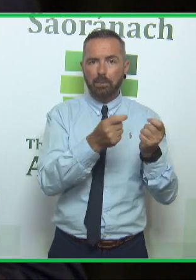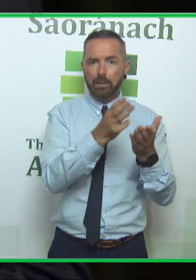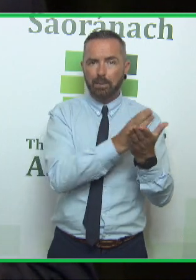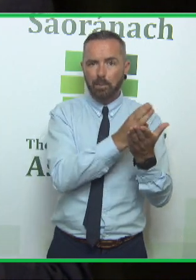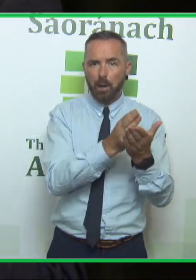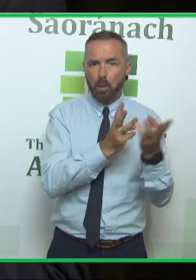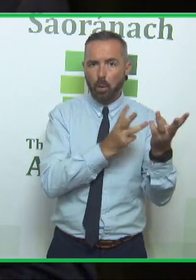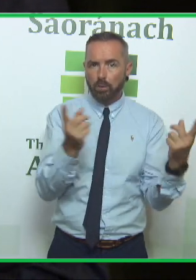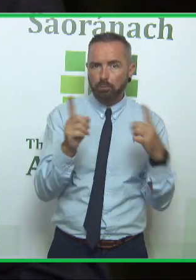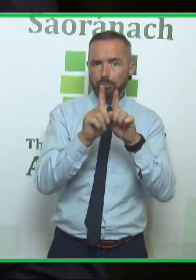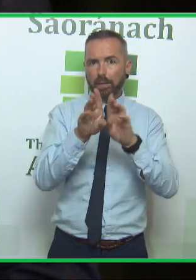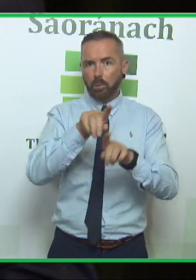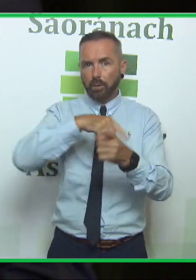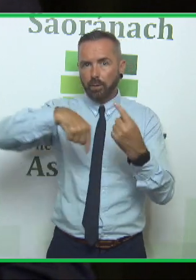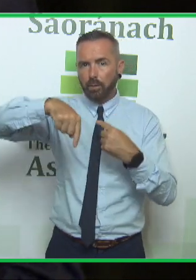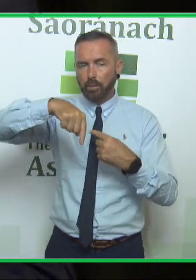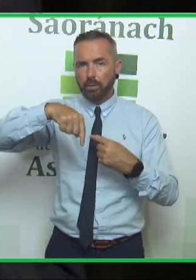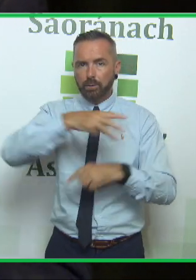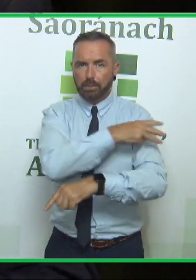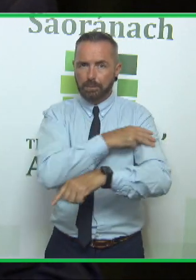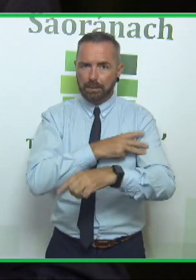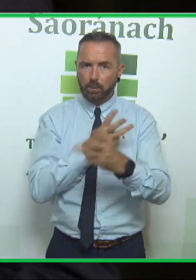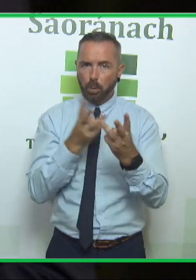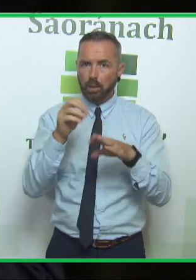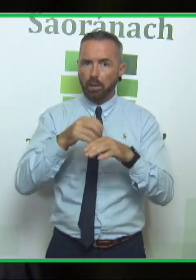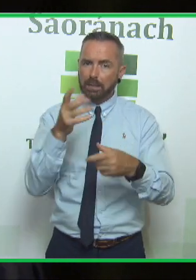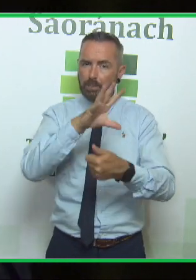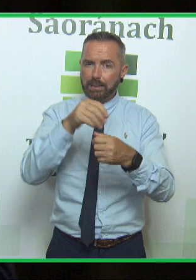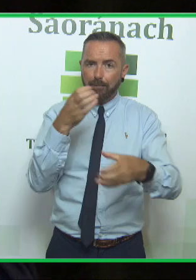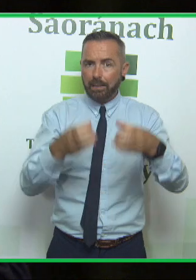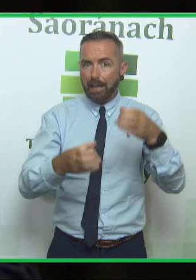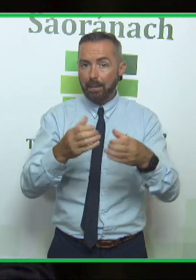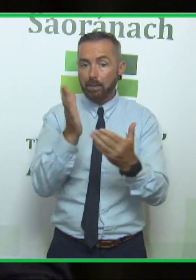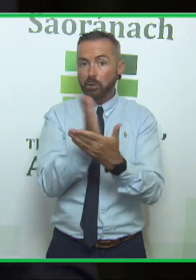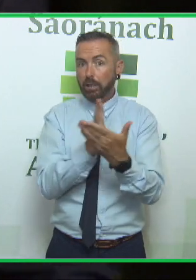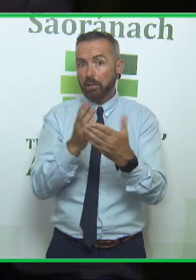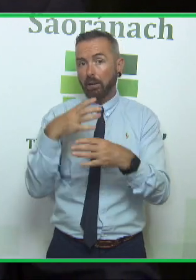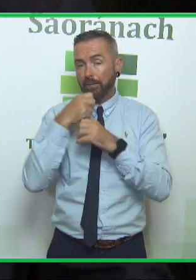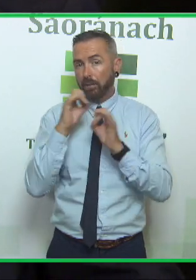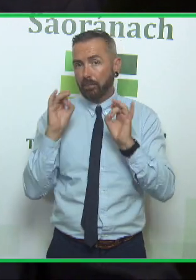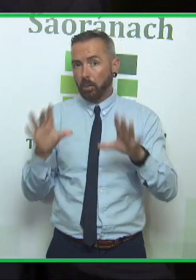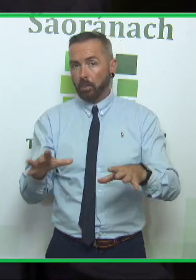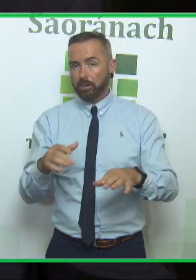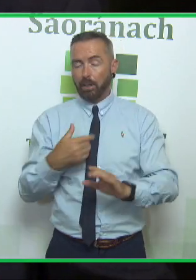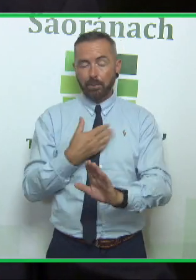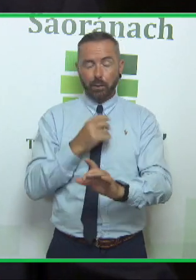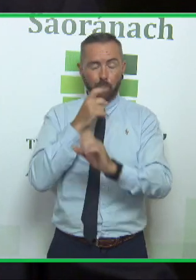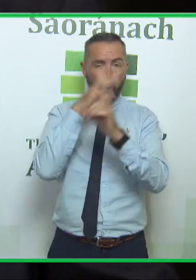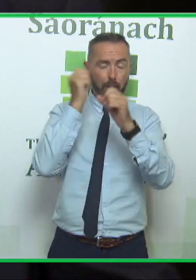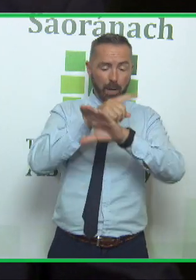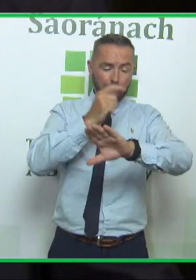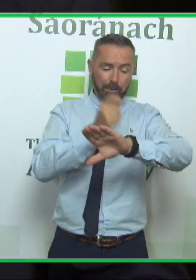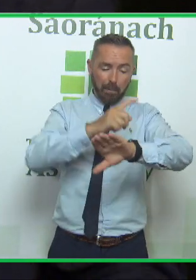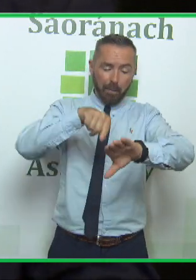directly with us on the particular cases, shared confidentiality. So I'm wary of the time, so I'm just going to